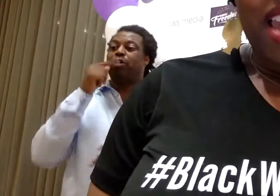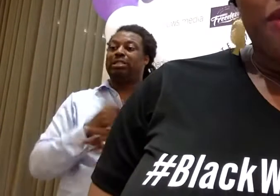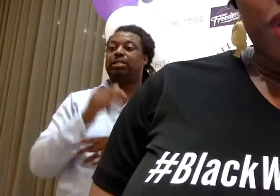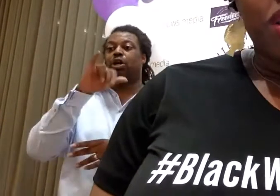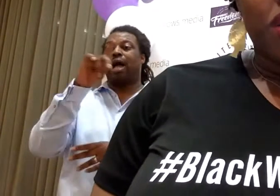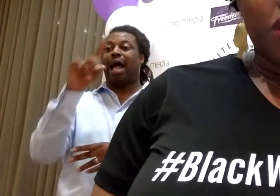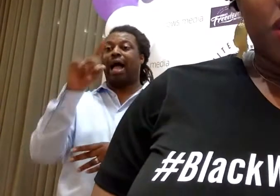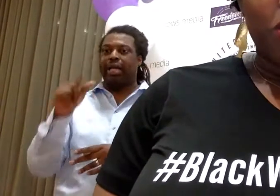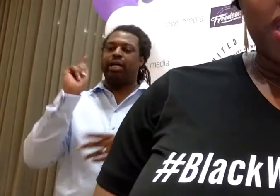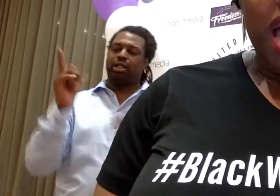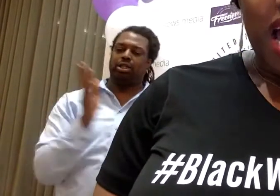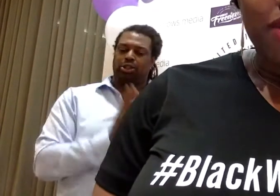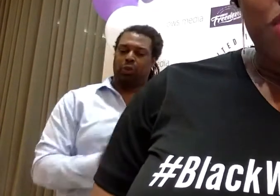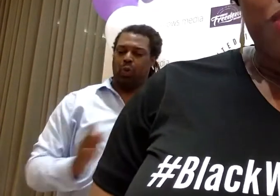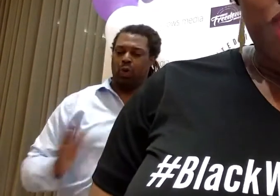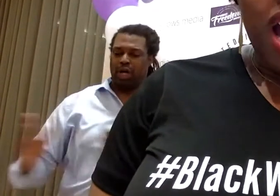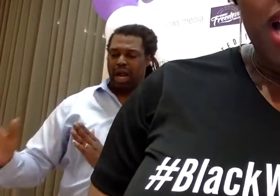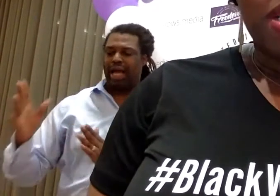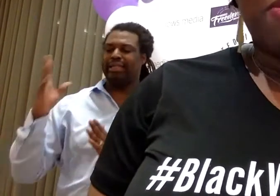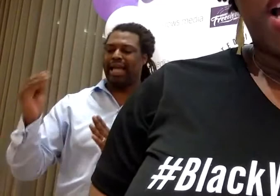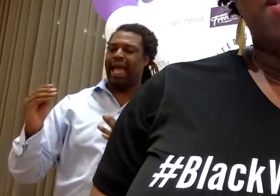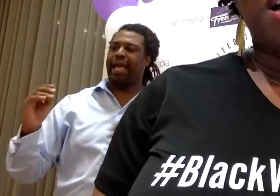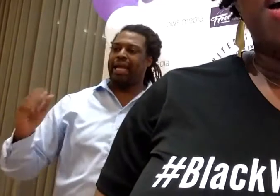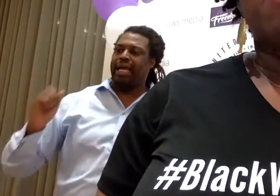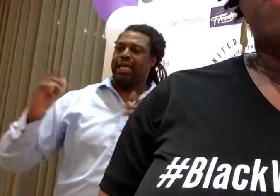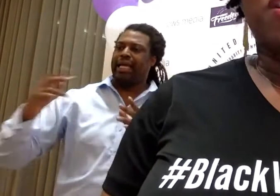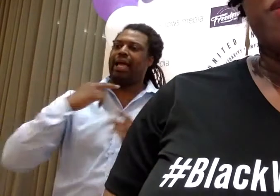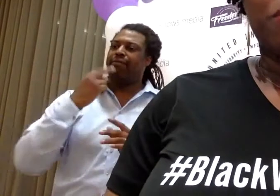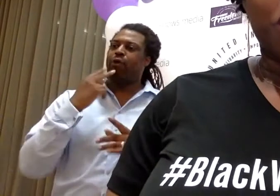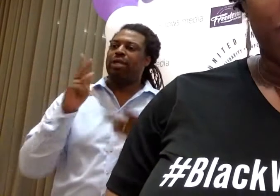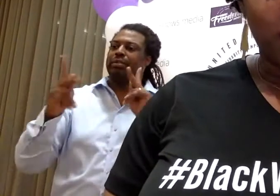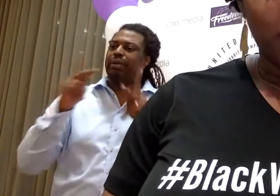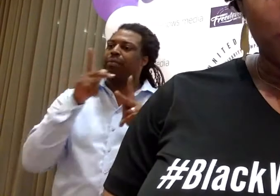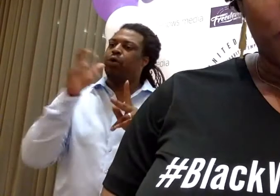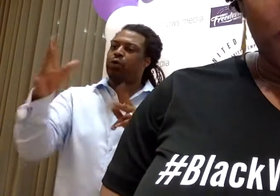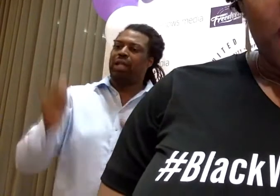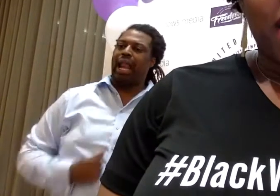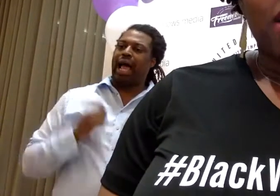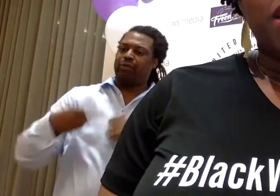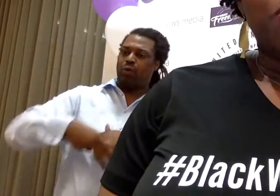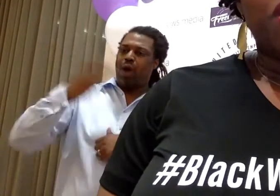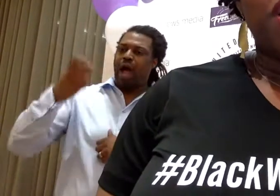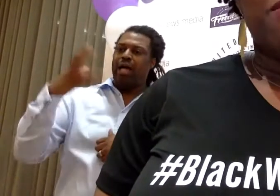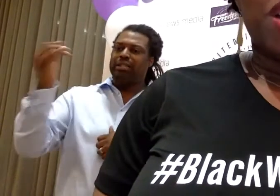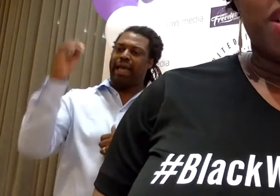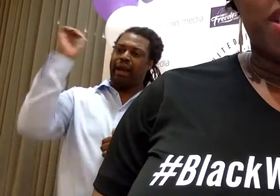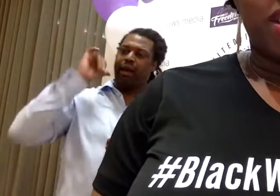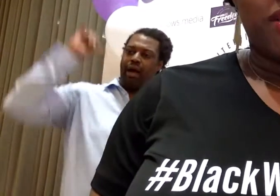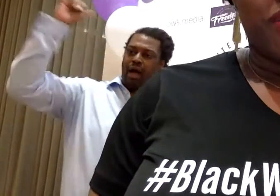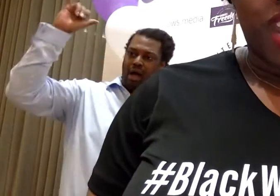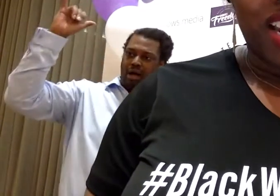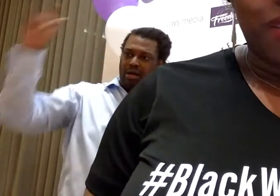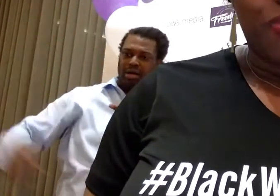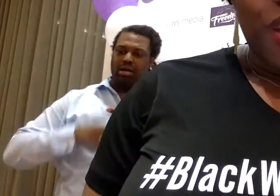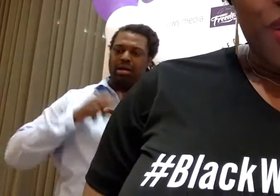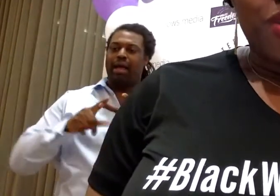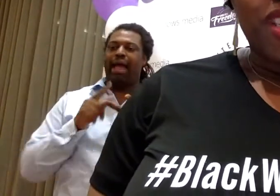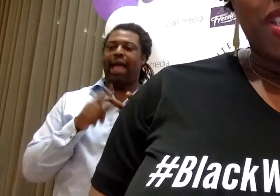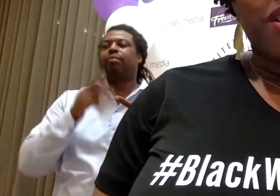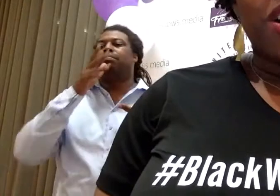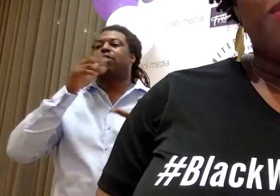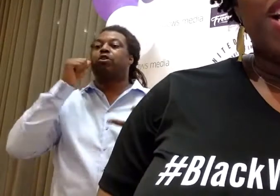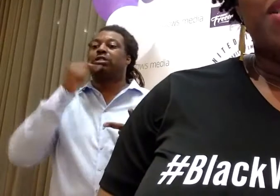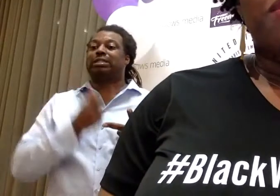organized and gave voice to those whose lives were robbed and bodies hung and burned from trees. And in the spirit of Mother, Sister Fanny,